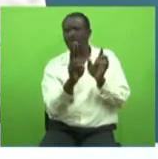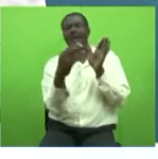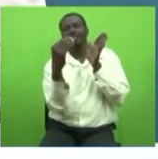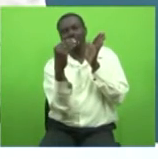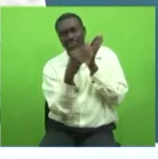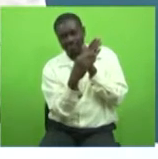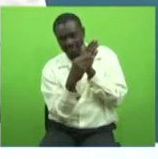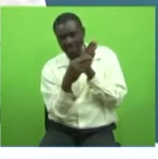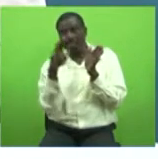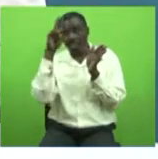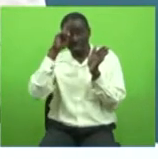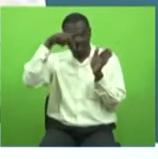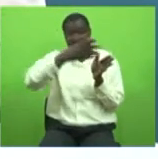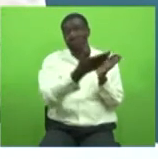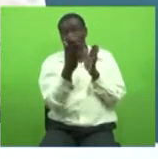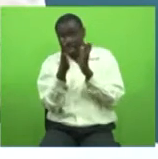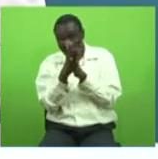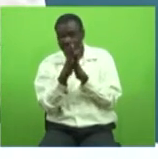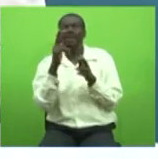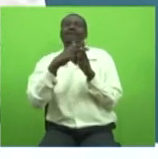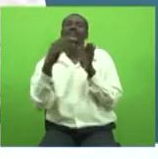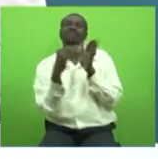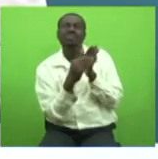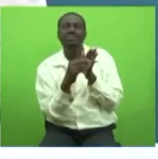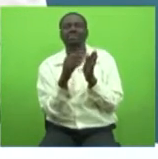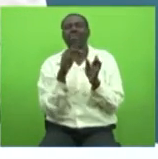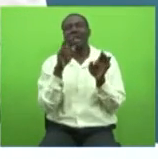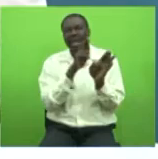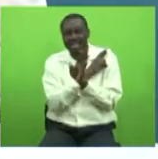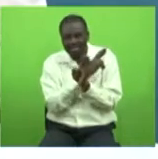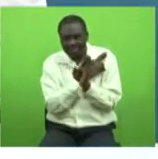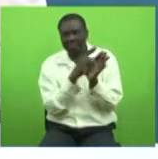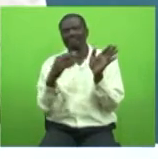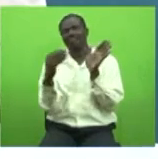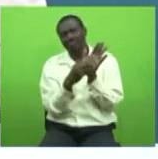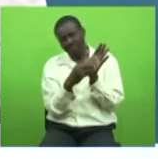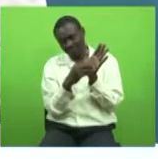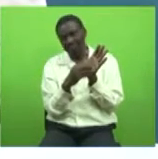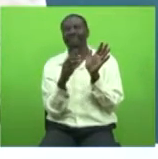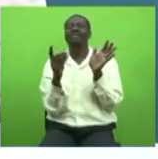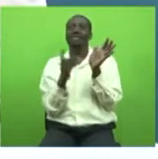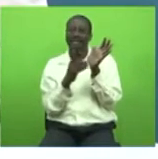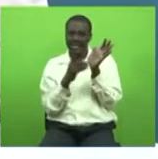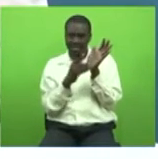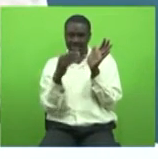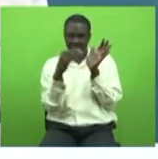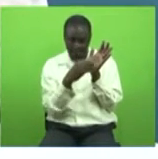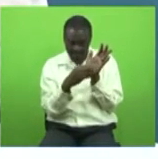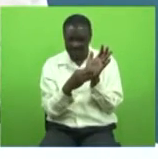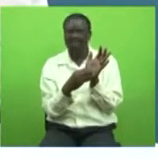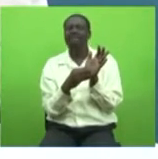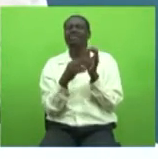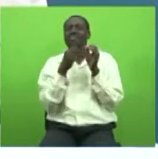self. The date and time on which this was reported, and brief details of the